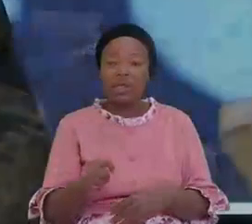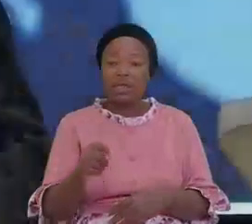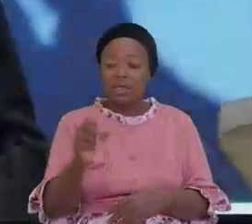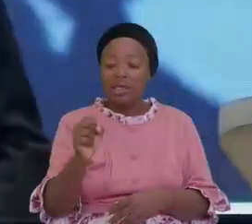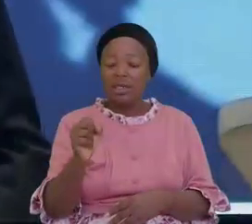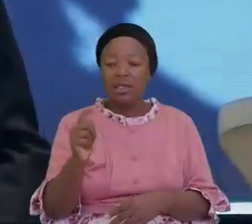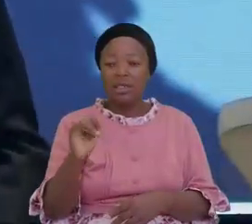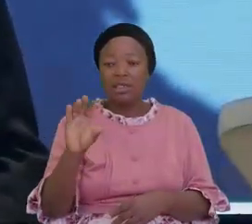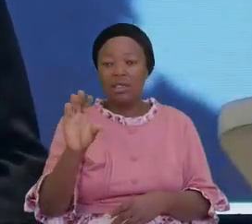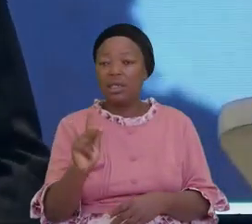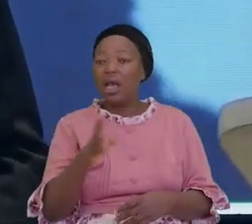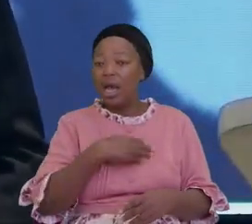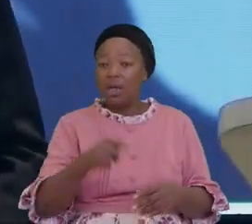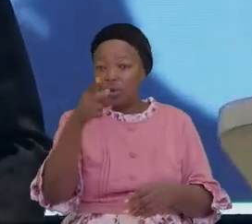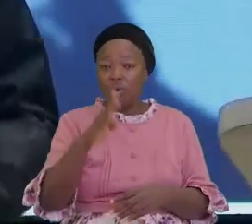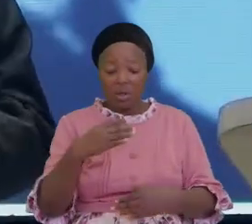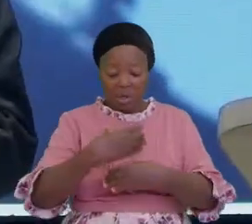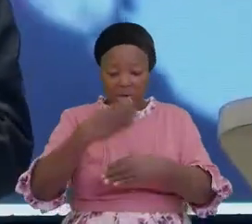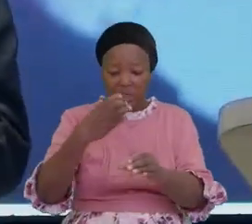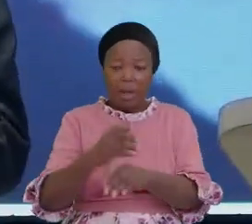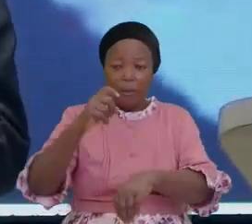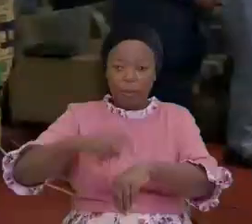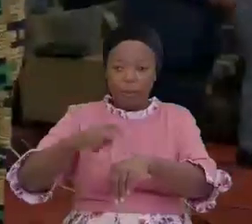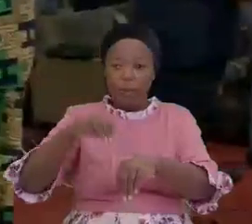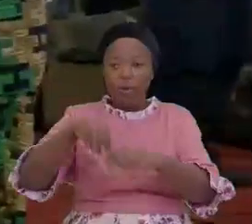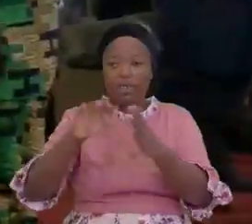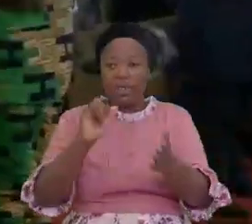bone in that leg.